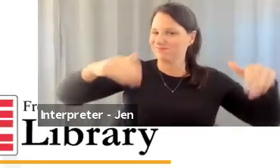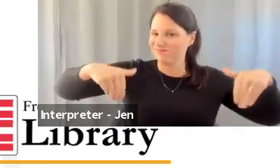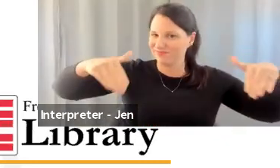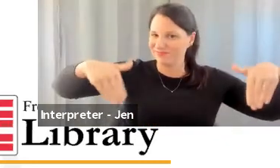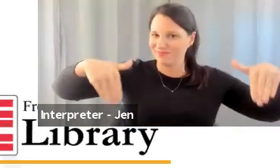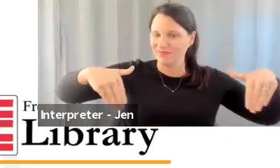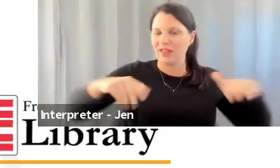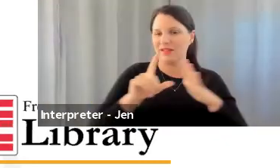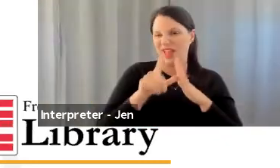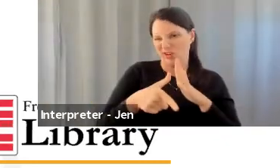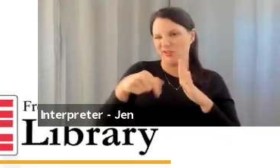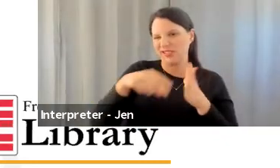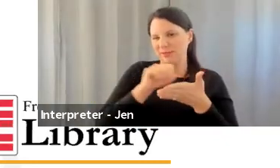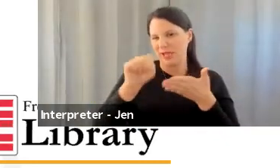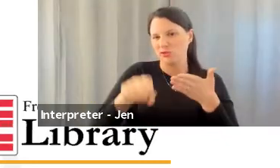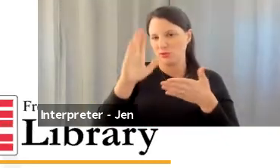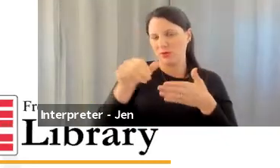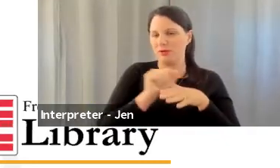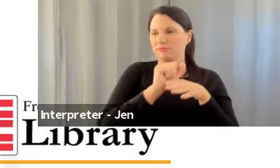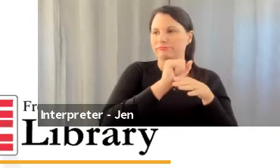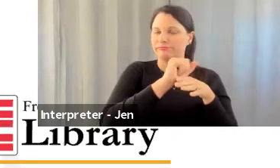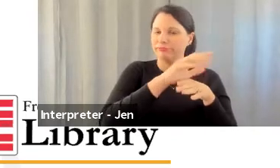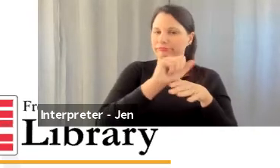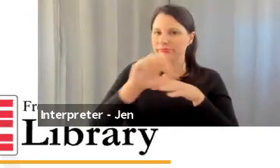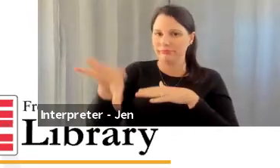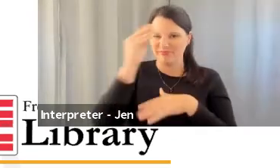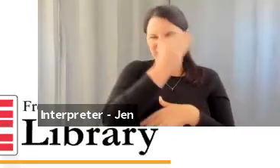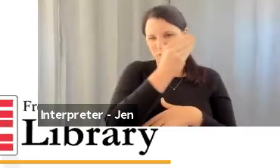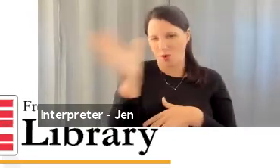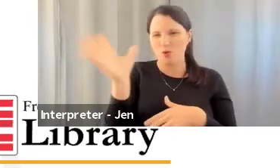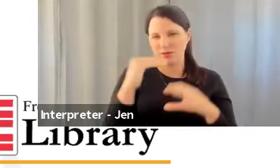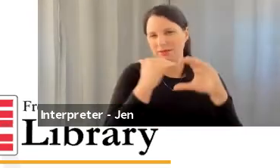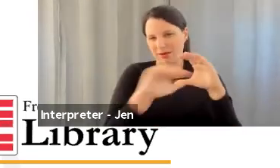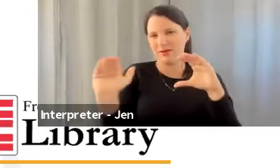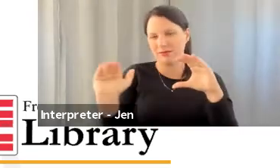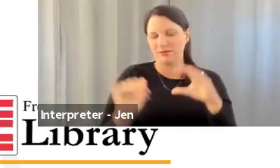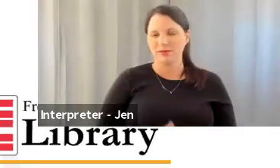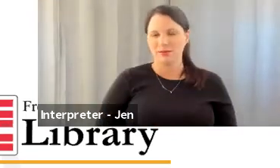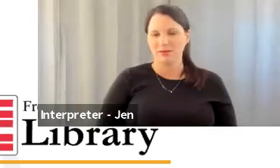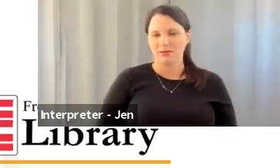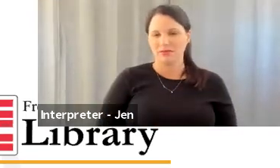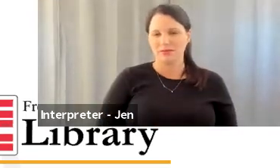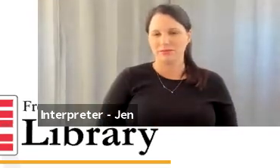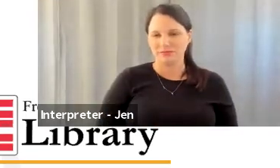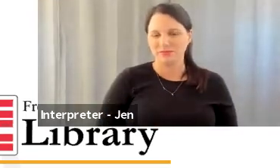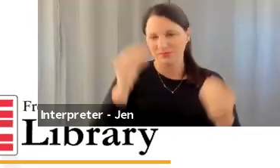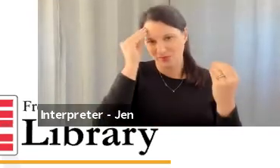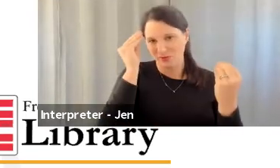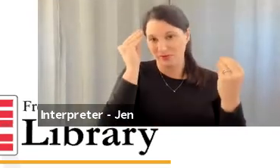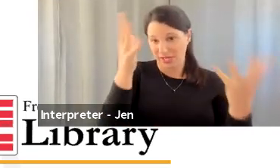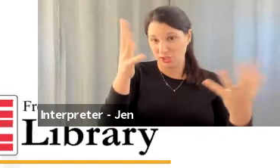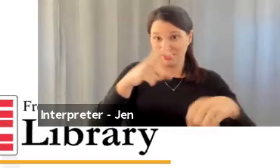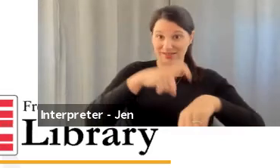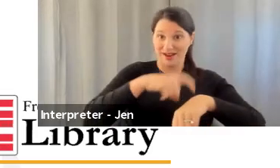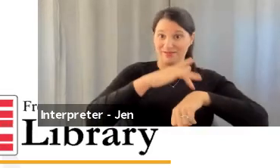a little later in the semester, and we'll send out an email to all students, or a notification to all students letting you know when that's